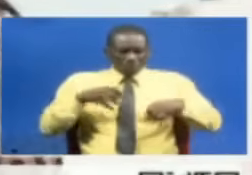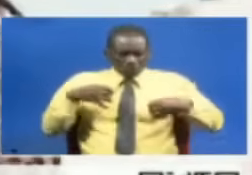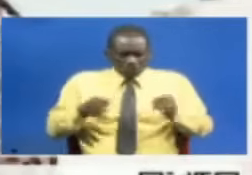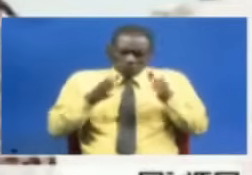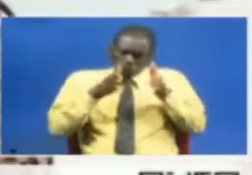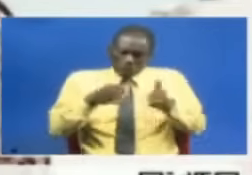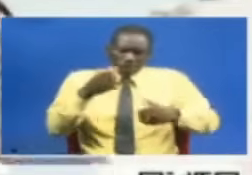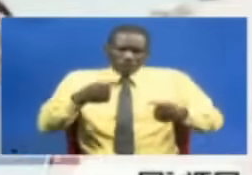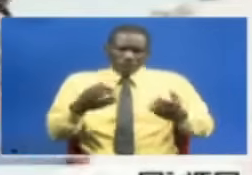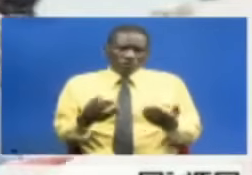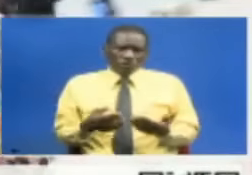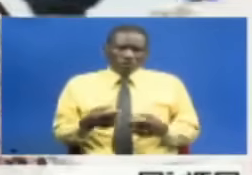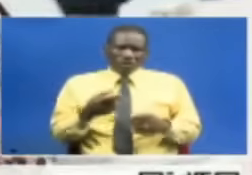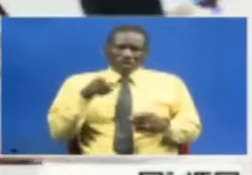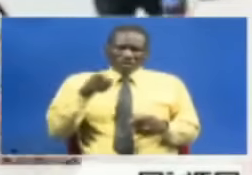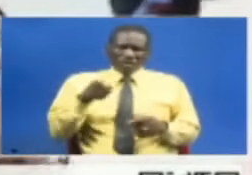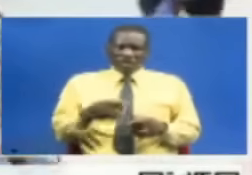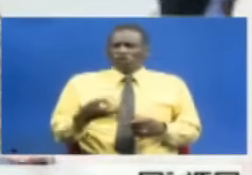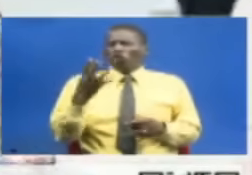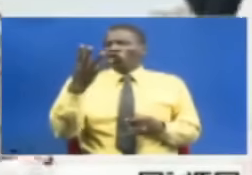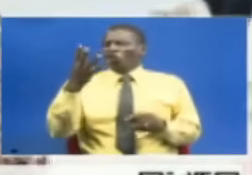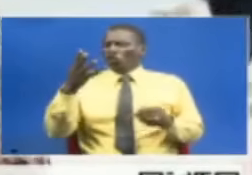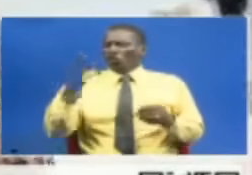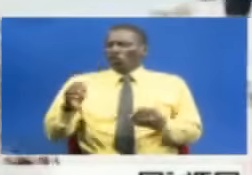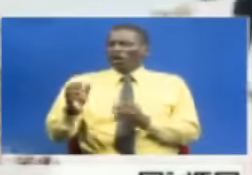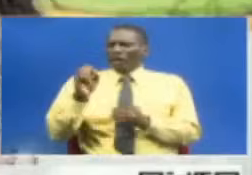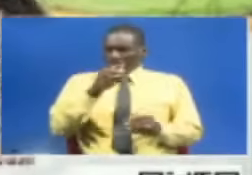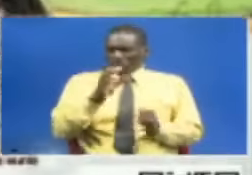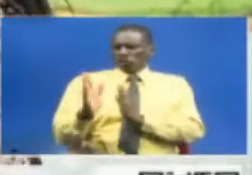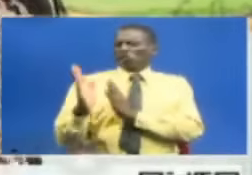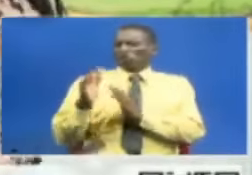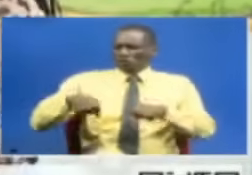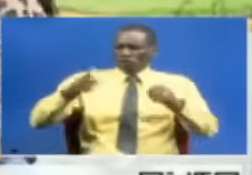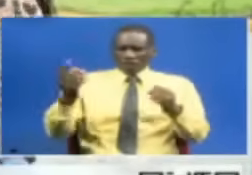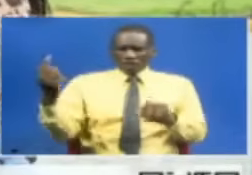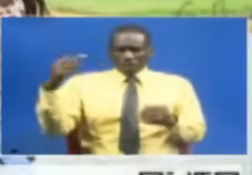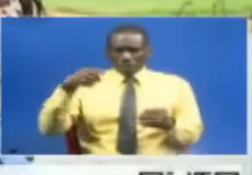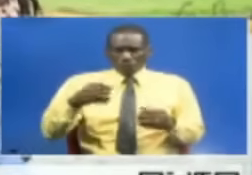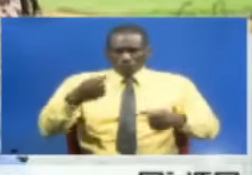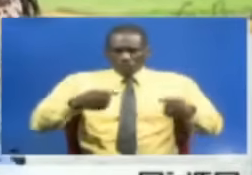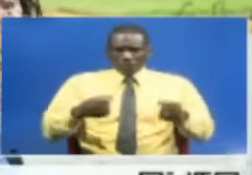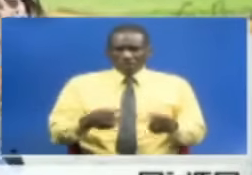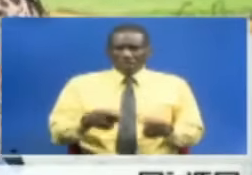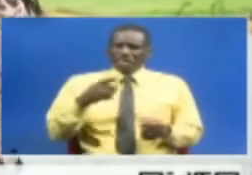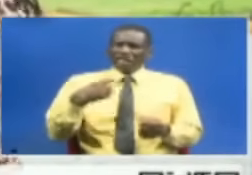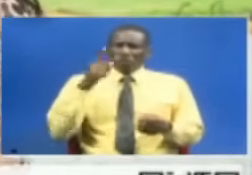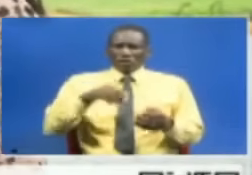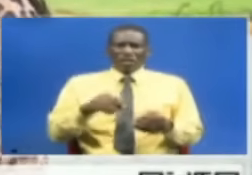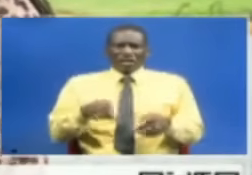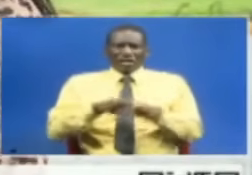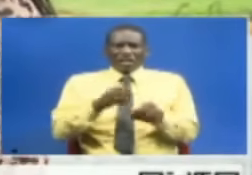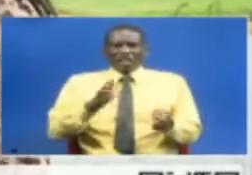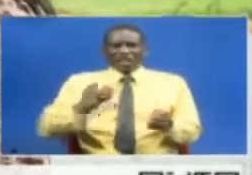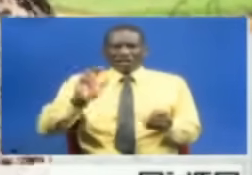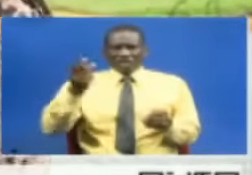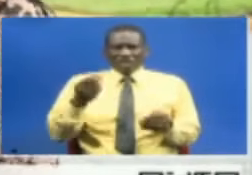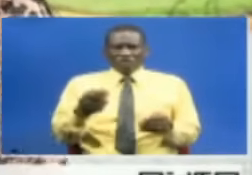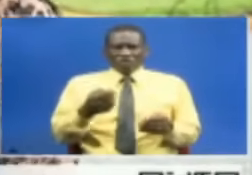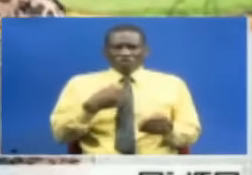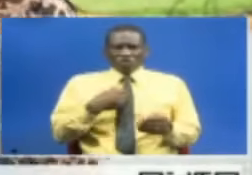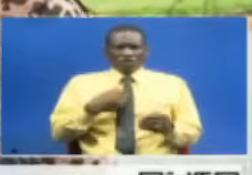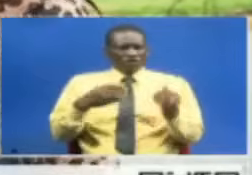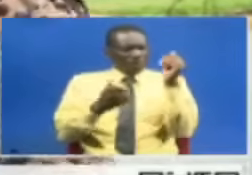car, then these four guys came towards my car. Ntanzola says she, like any other Kenyan, was having a bad